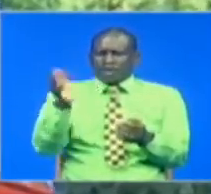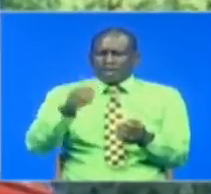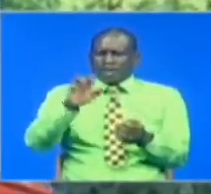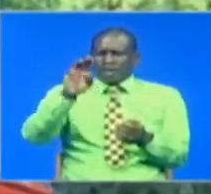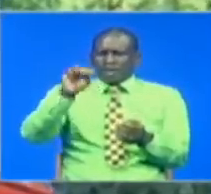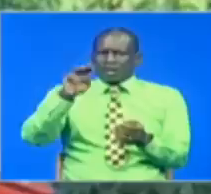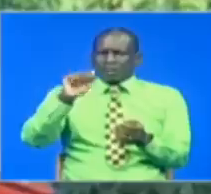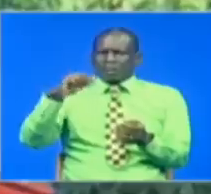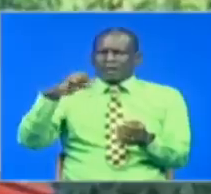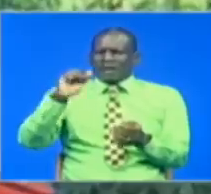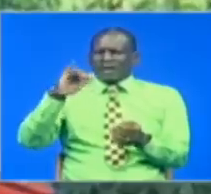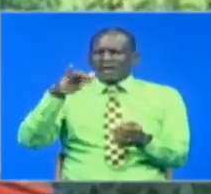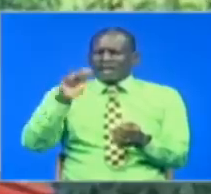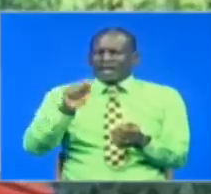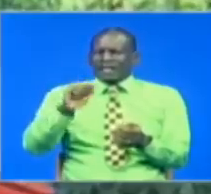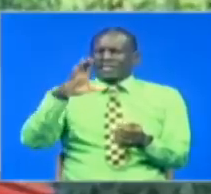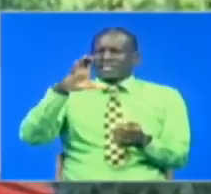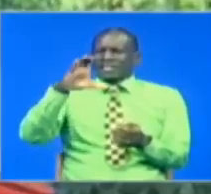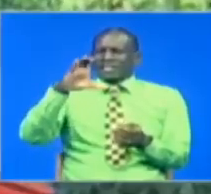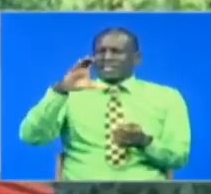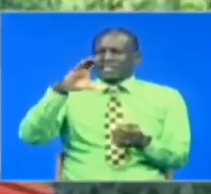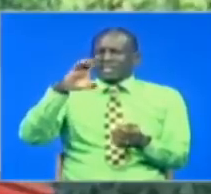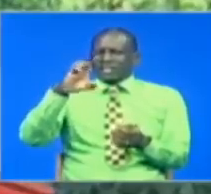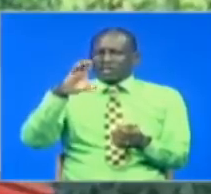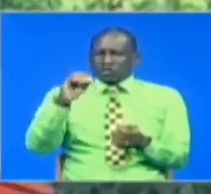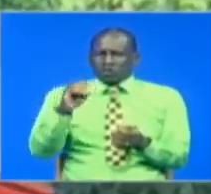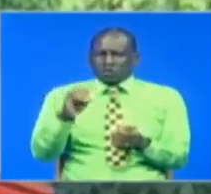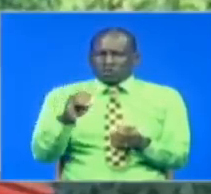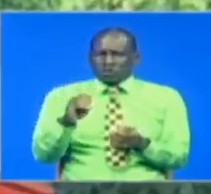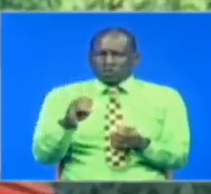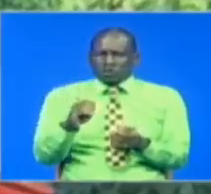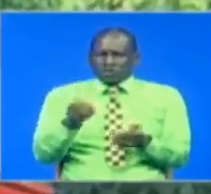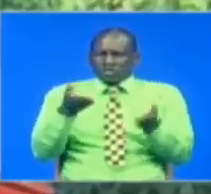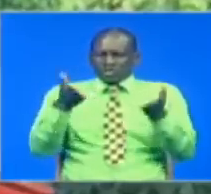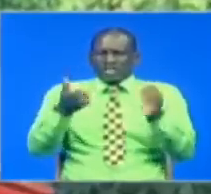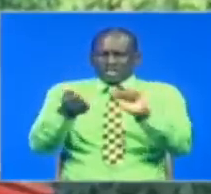Chief Executive Officer, Mambo Yabadilika.